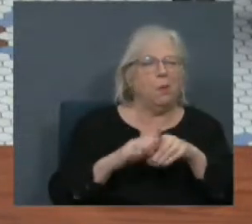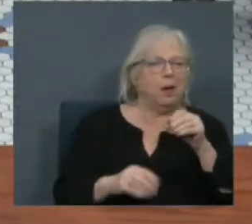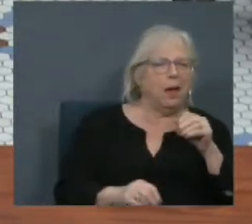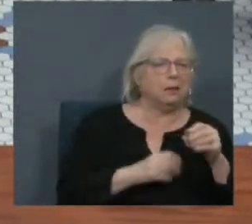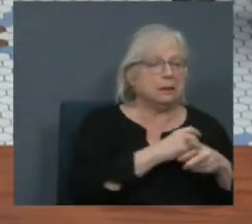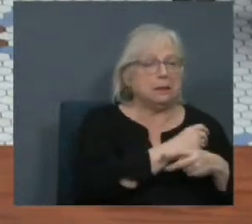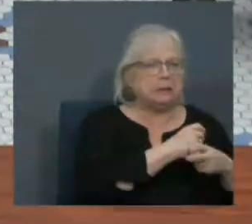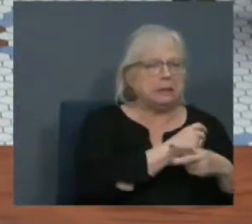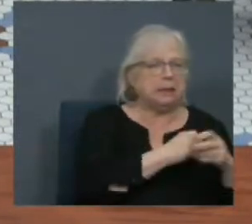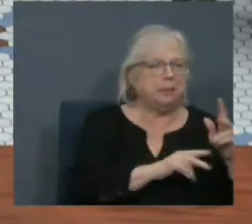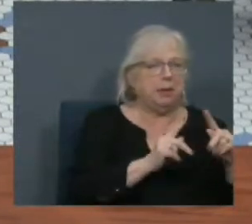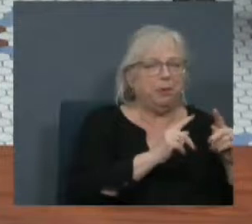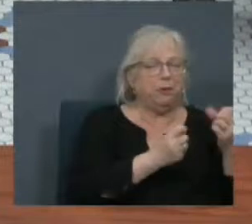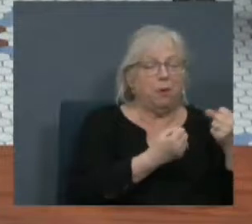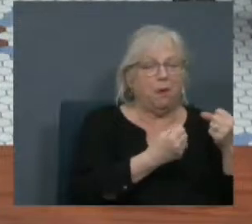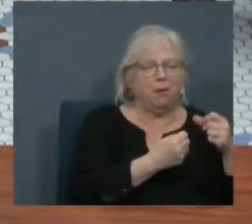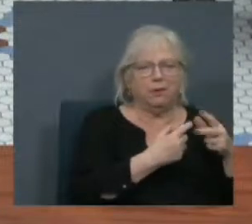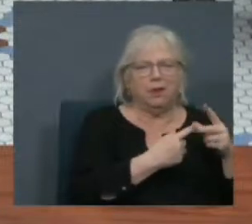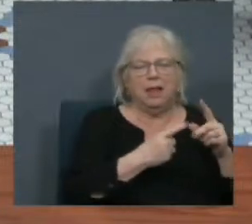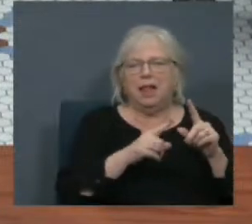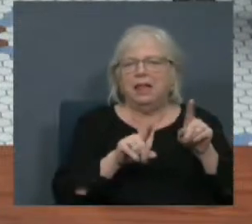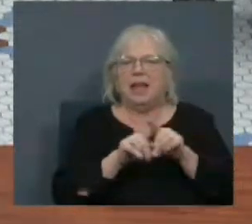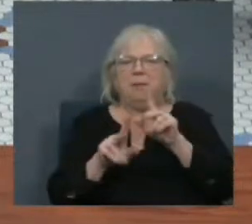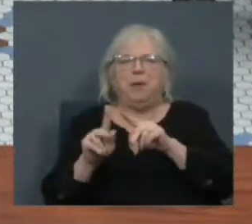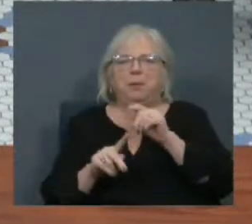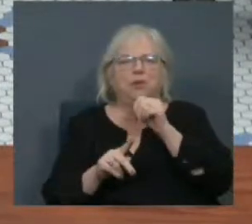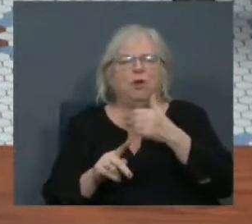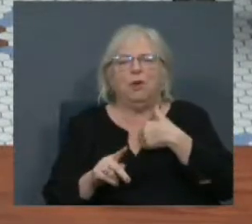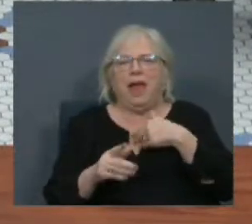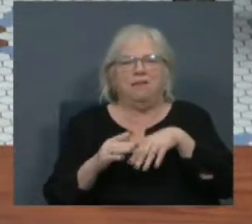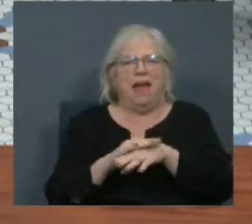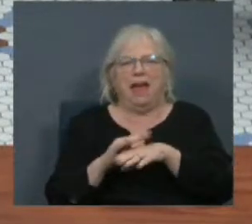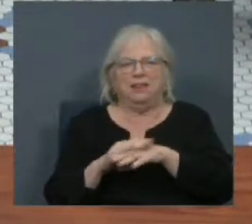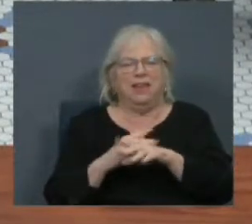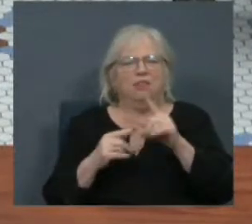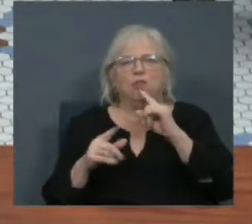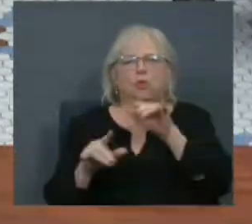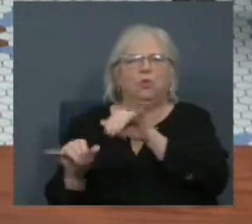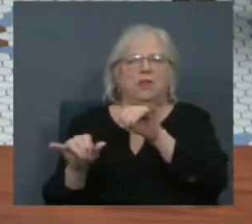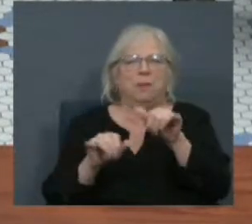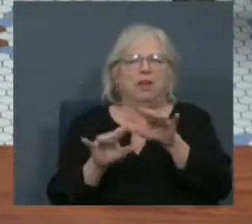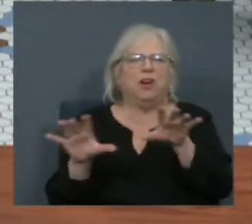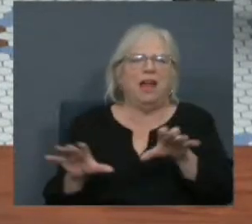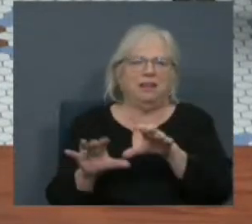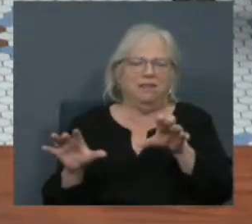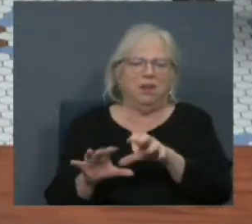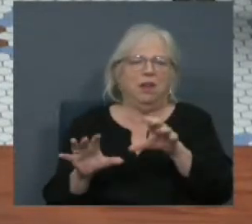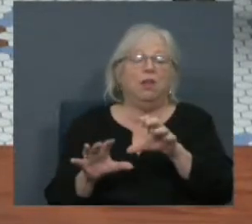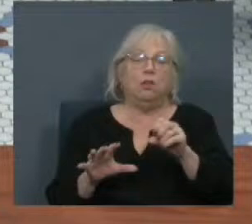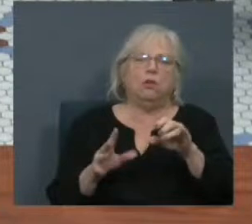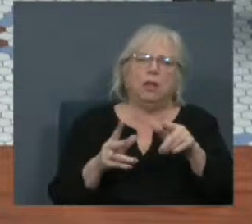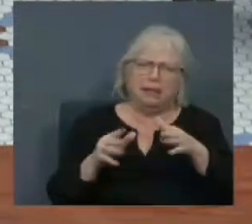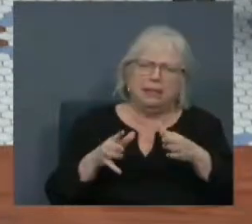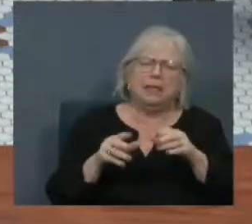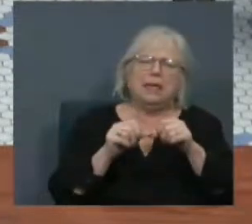and stealing people's cars and everything like people who don't have that same access. So why don't we make sure that we can continue that, by investing in those things